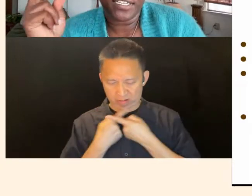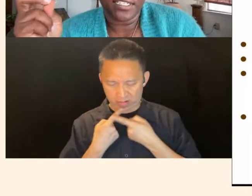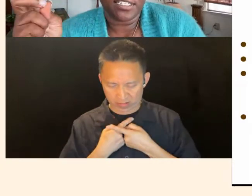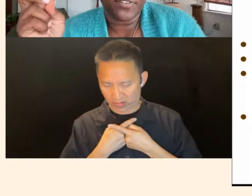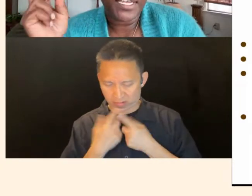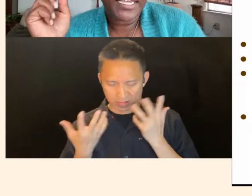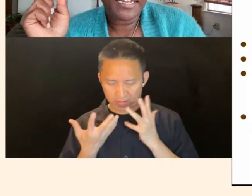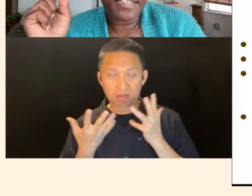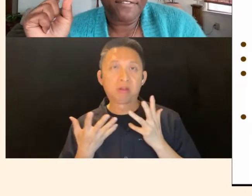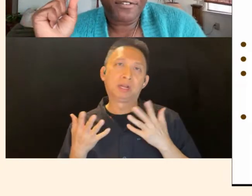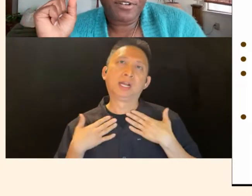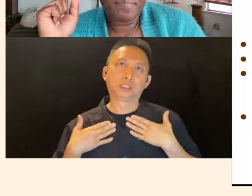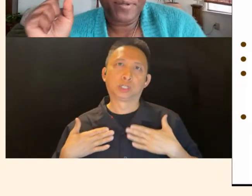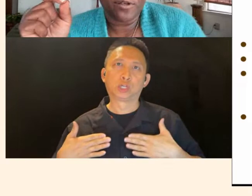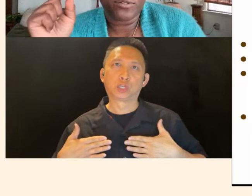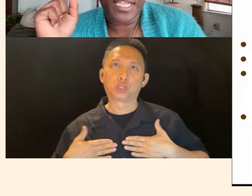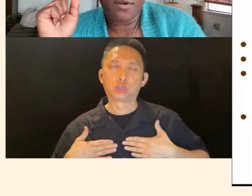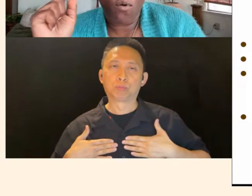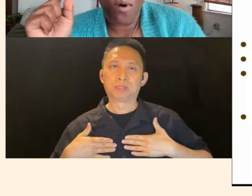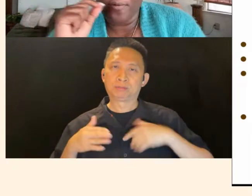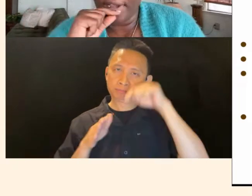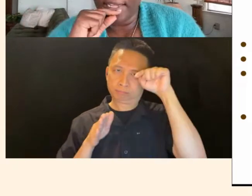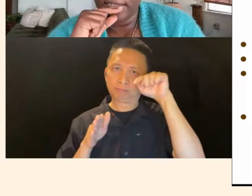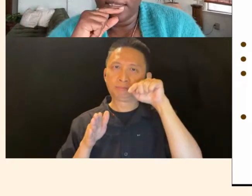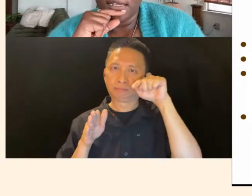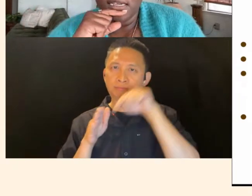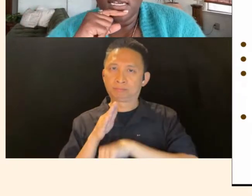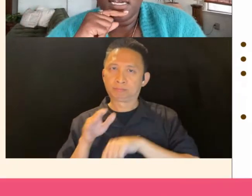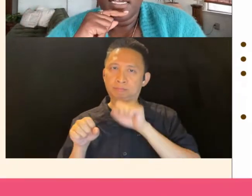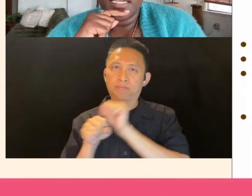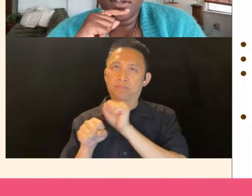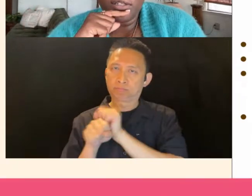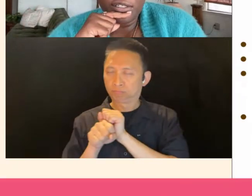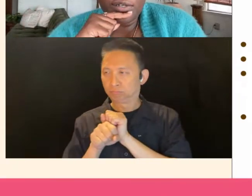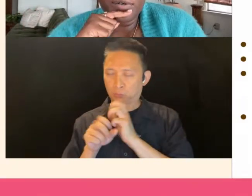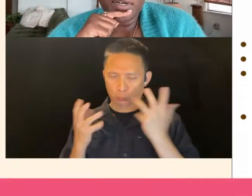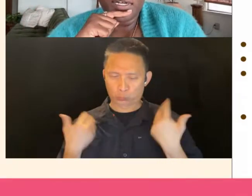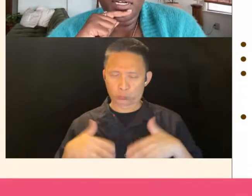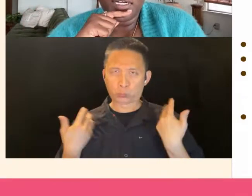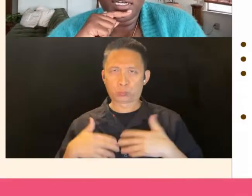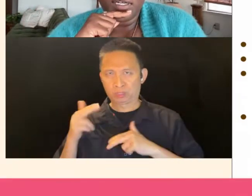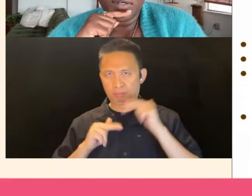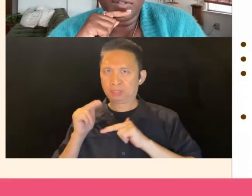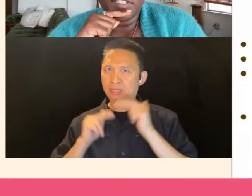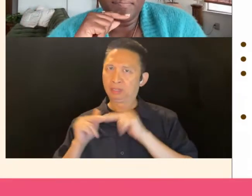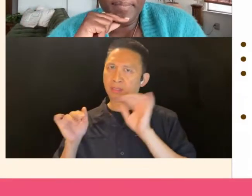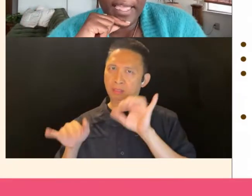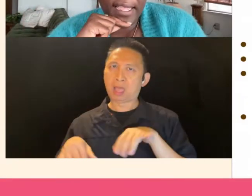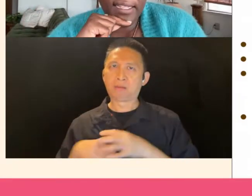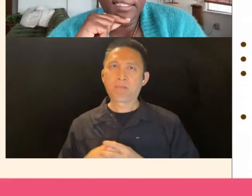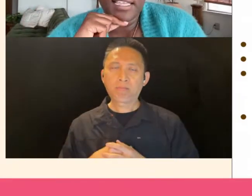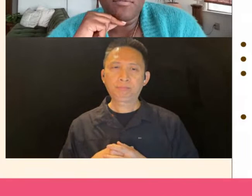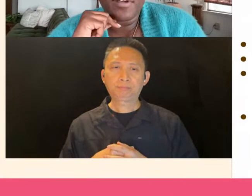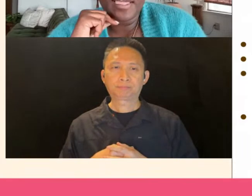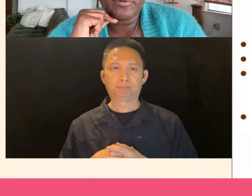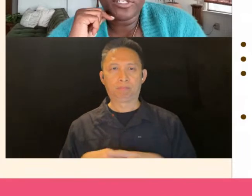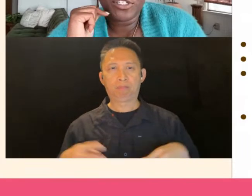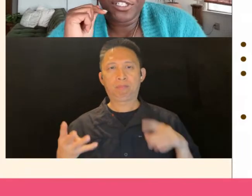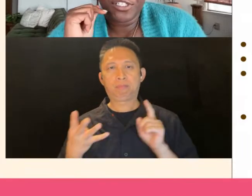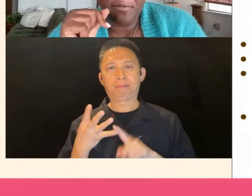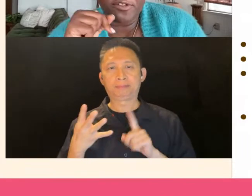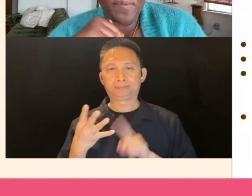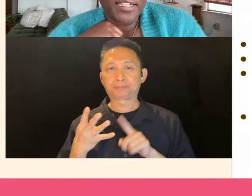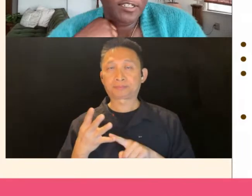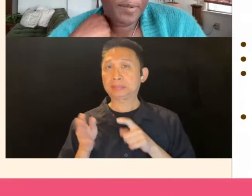human intensive endeavor to build and cooperate. It also demands that we're able